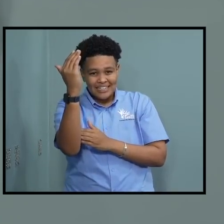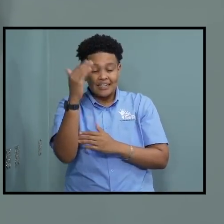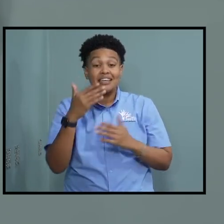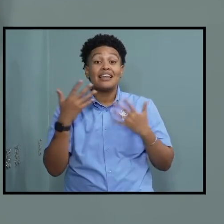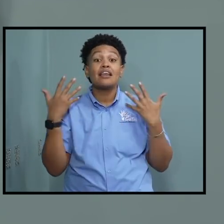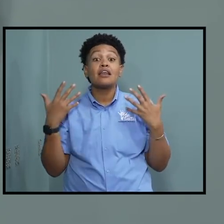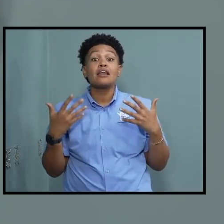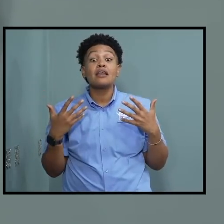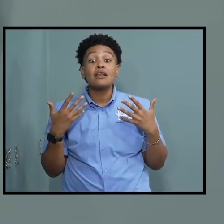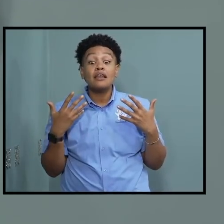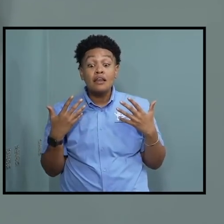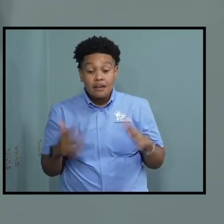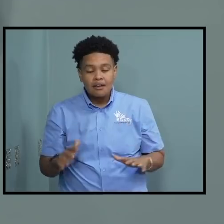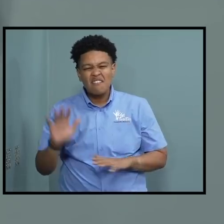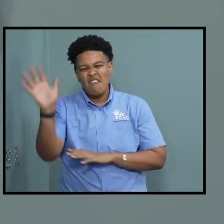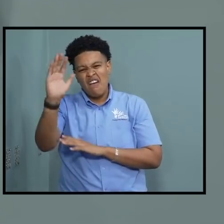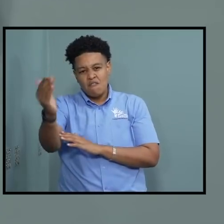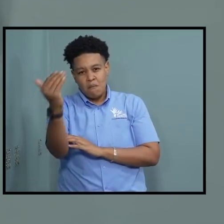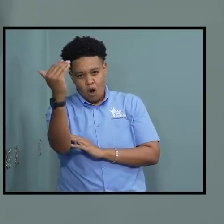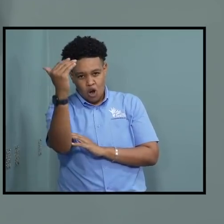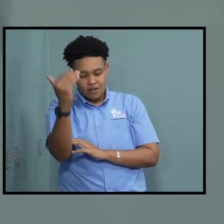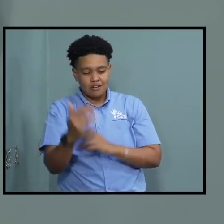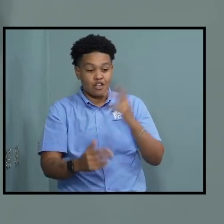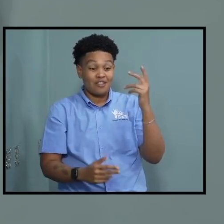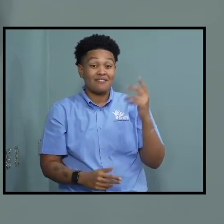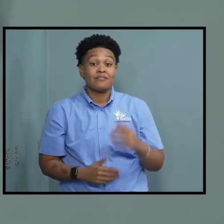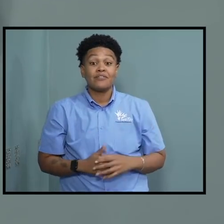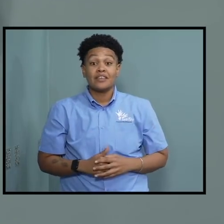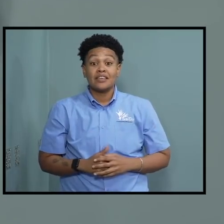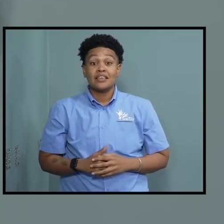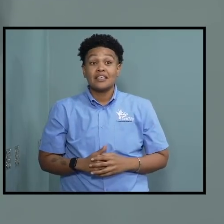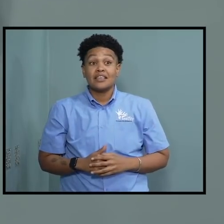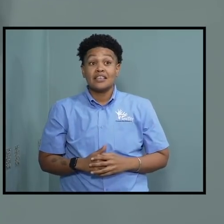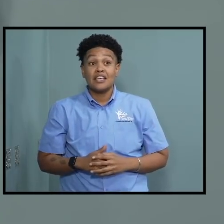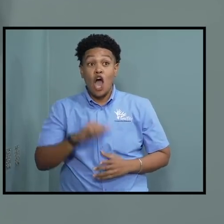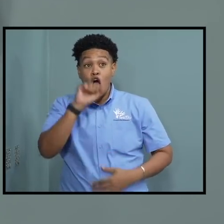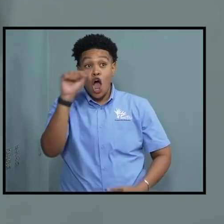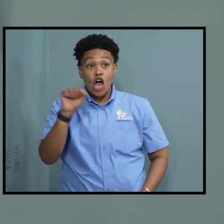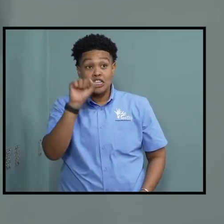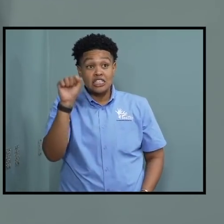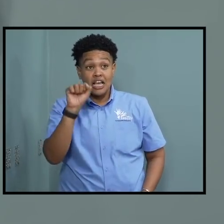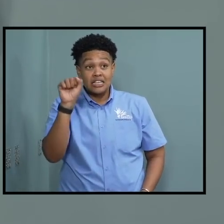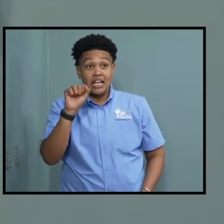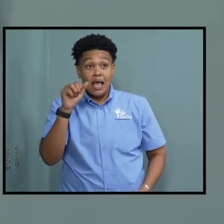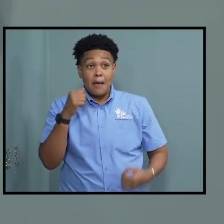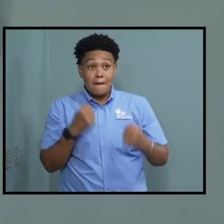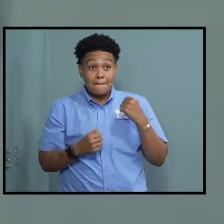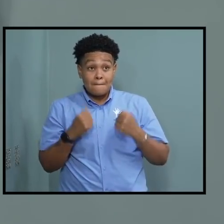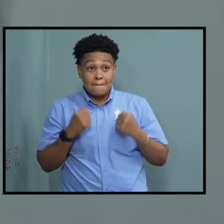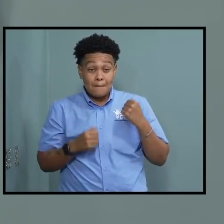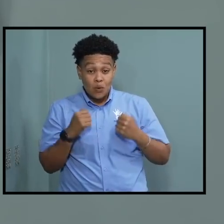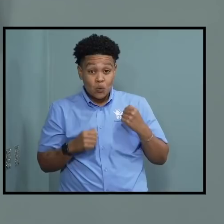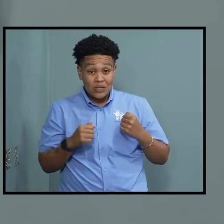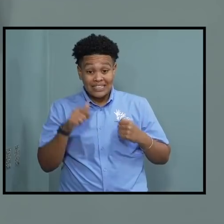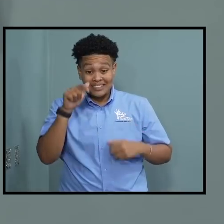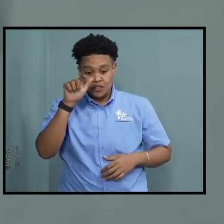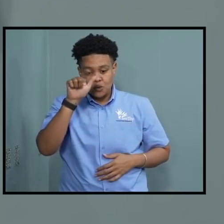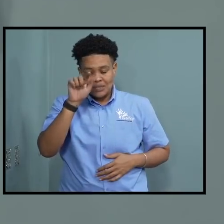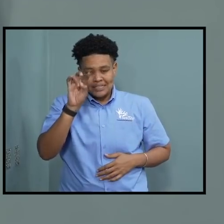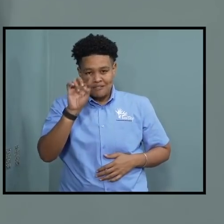ending at 5 a.m. on Saturday, March 27,